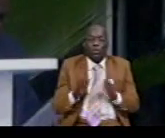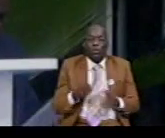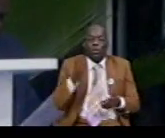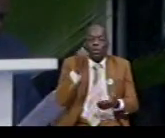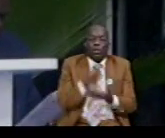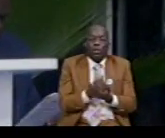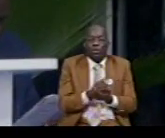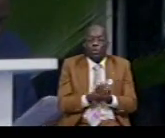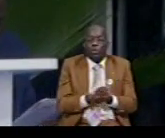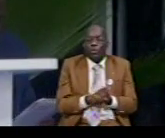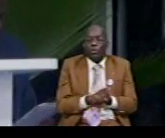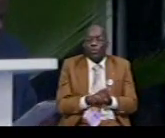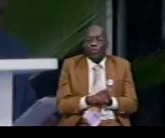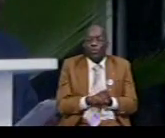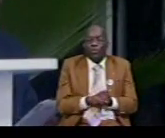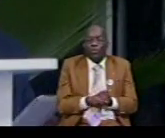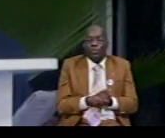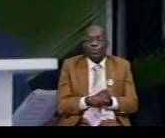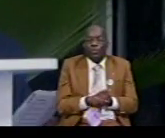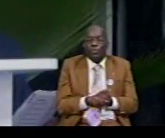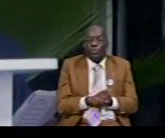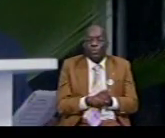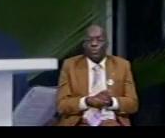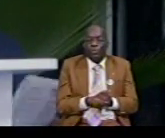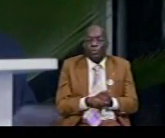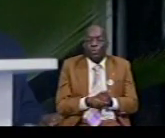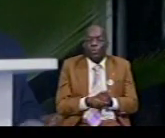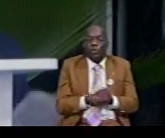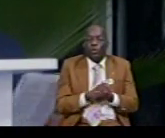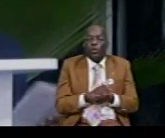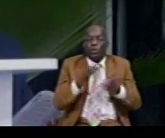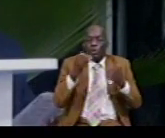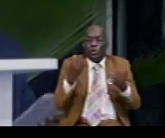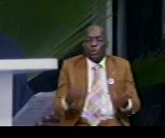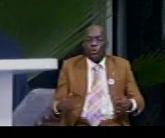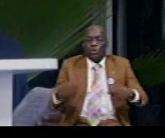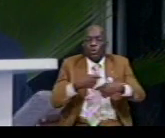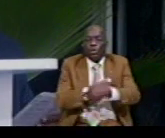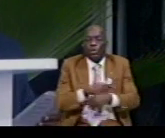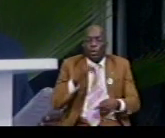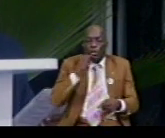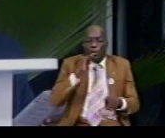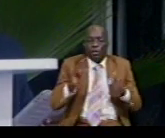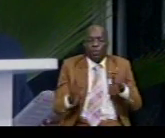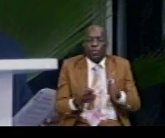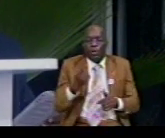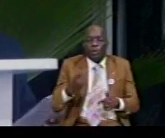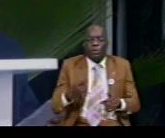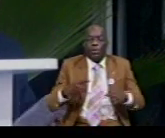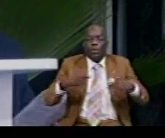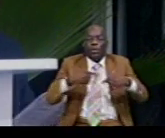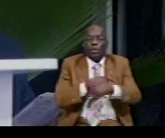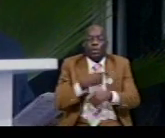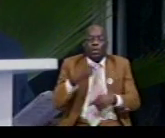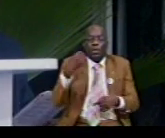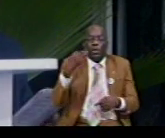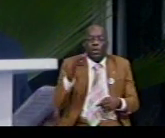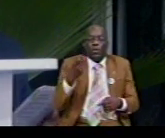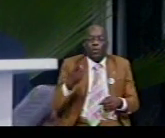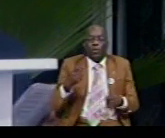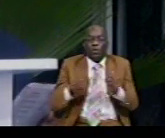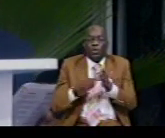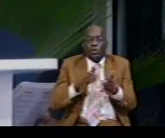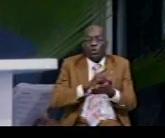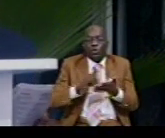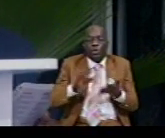Today is the first day of this week. The last day of last week ended.